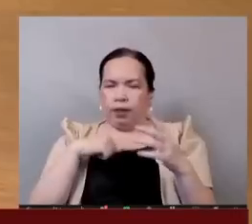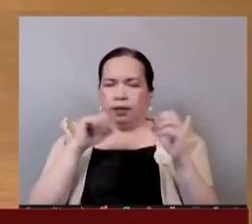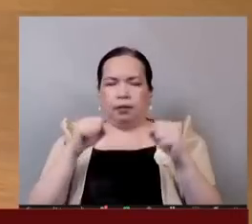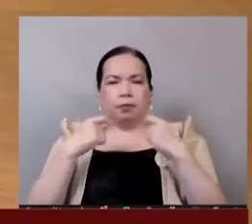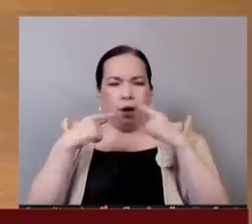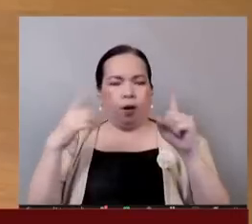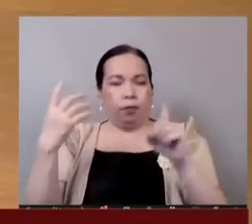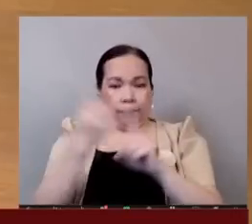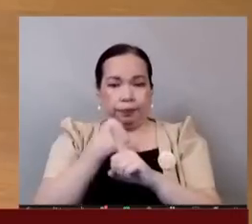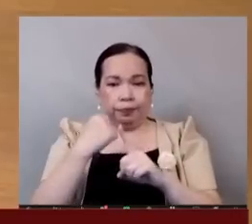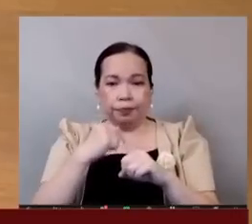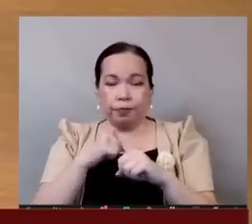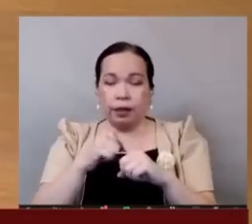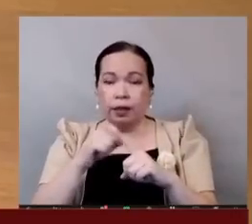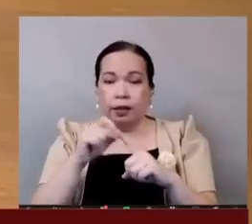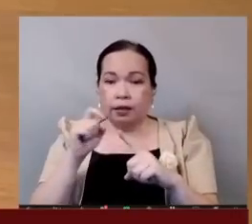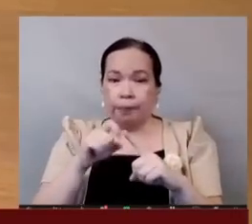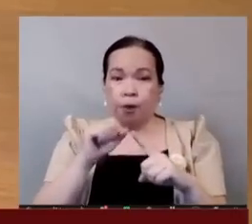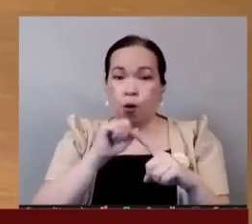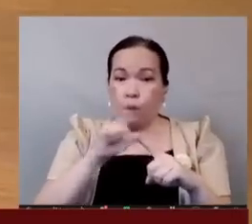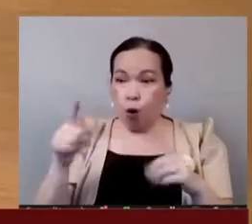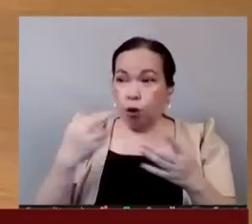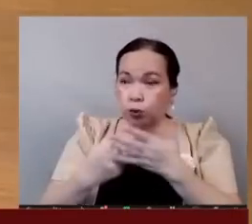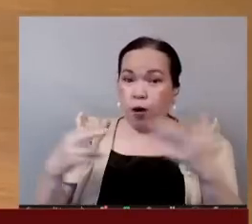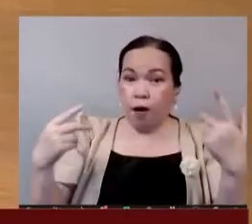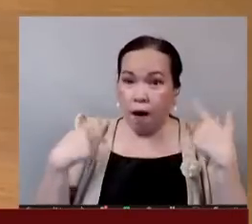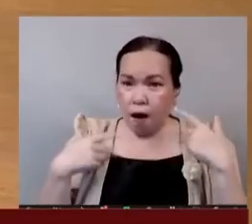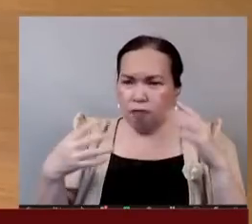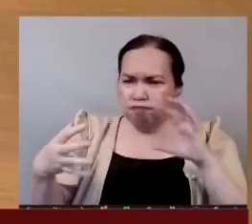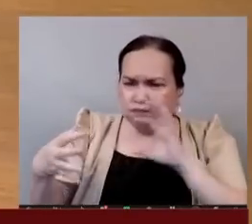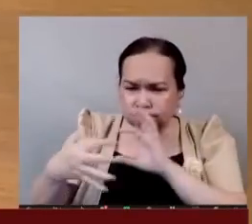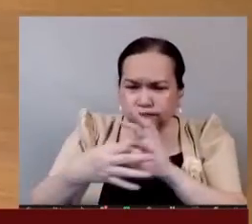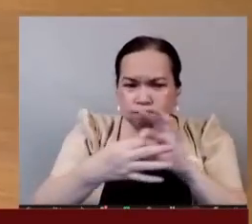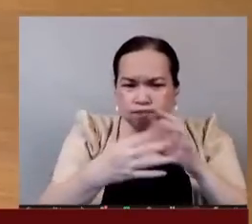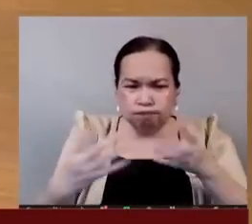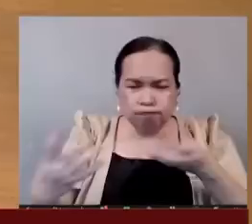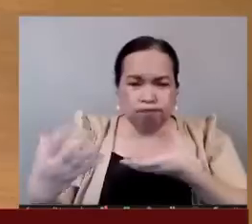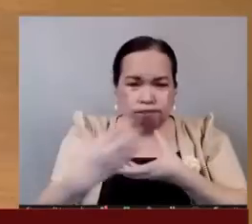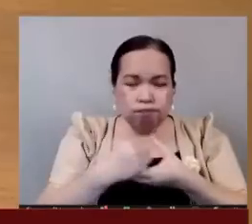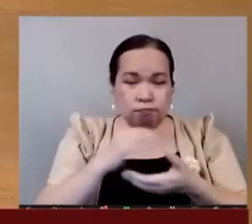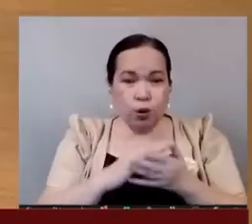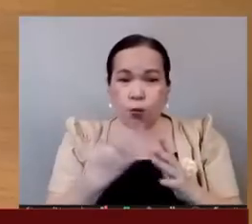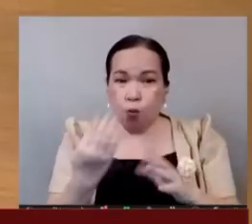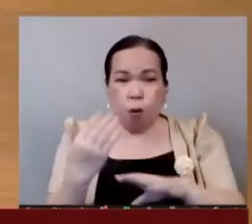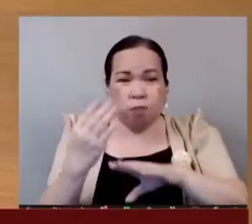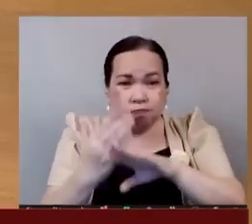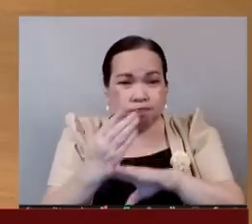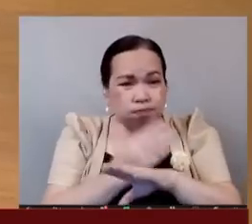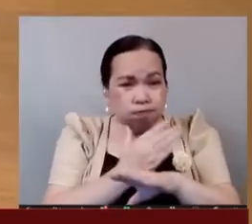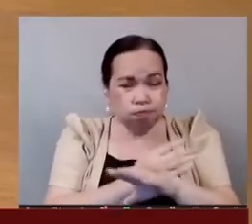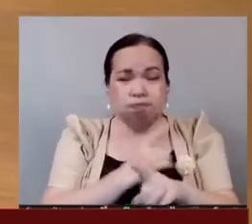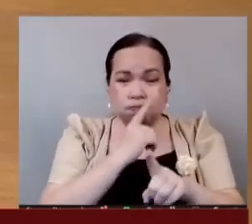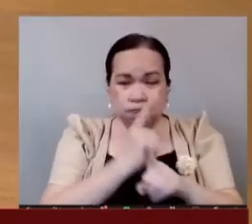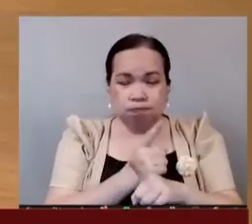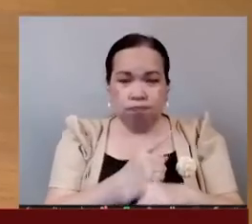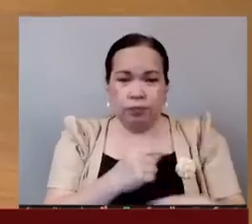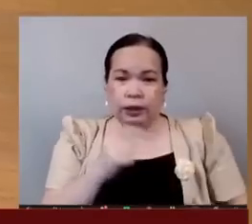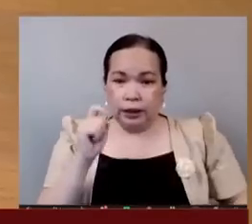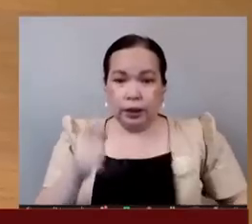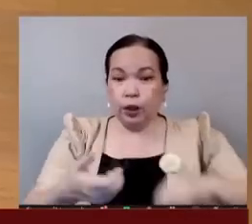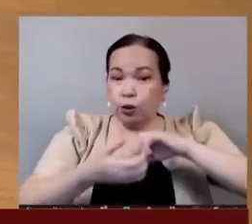to apply all the resources that are at hand if we are to progress as quickly as we need to. Collaboration is the